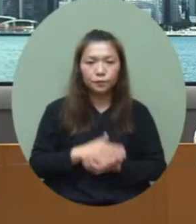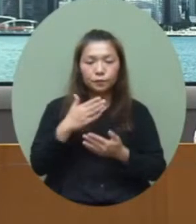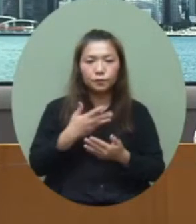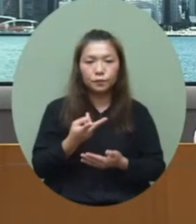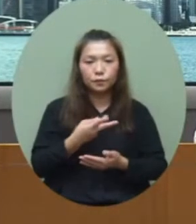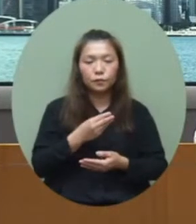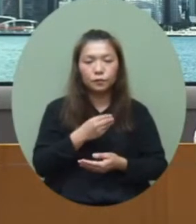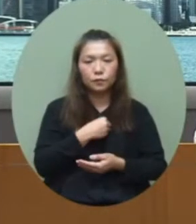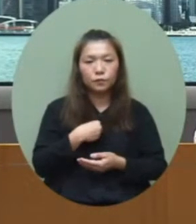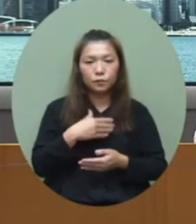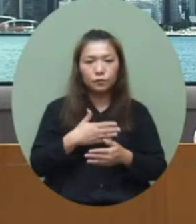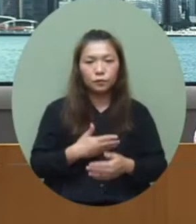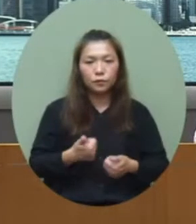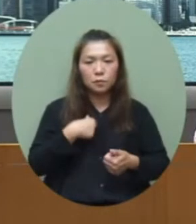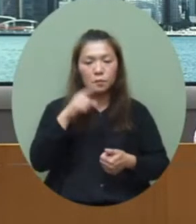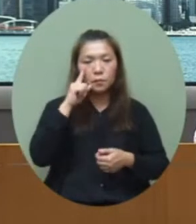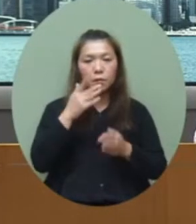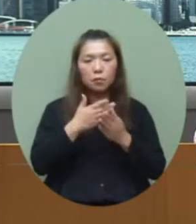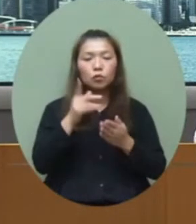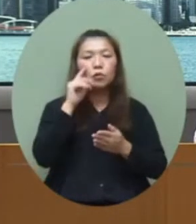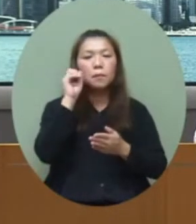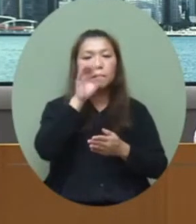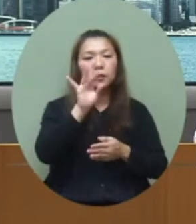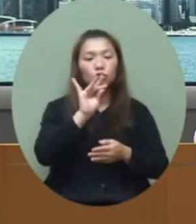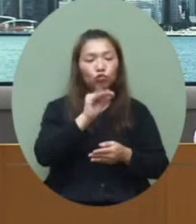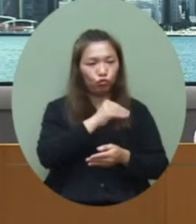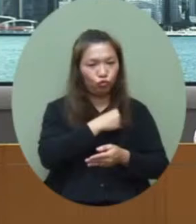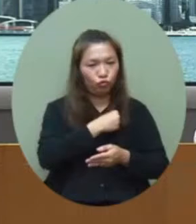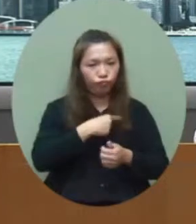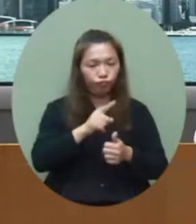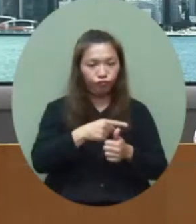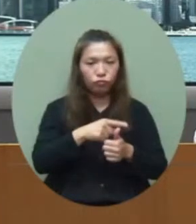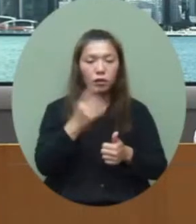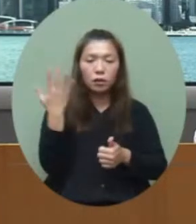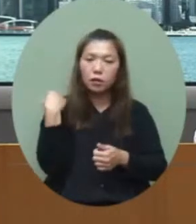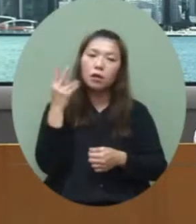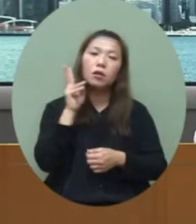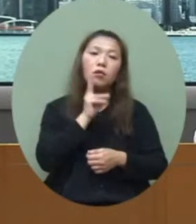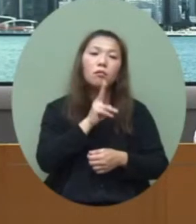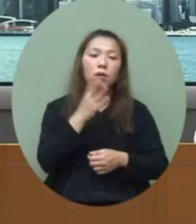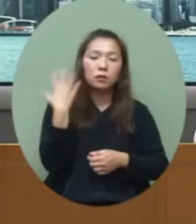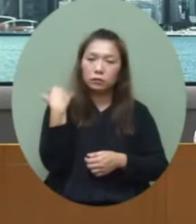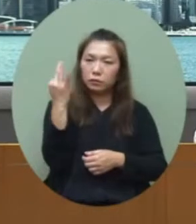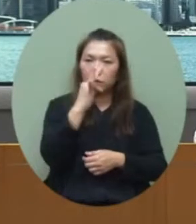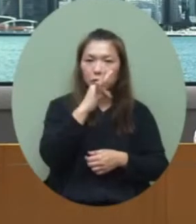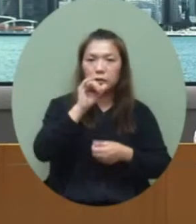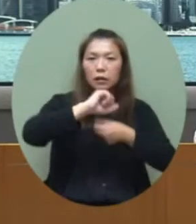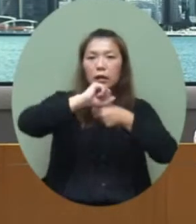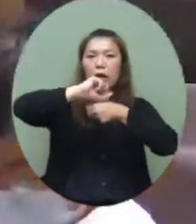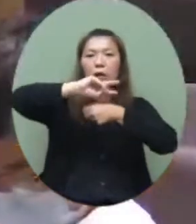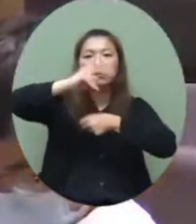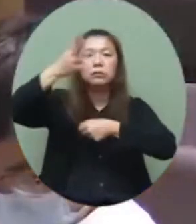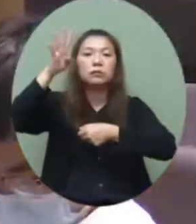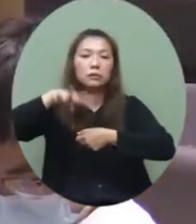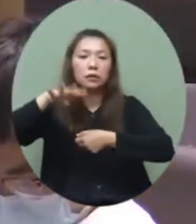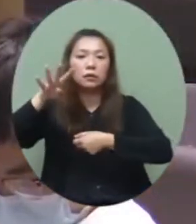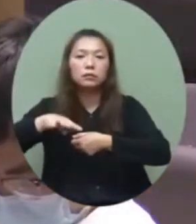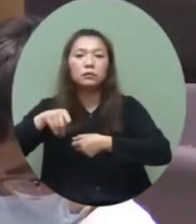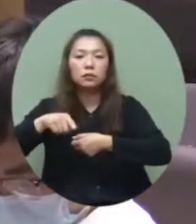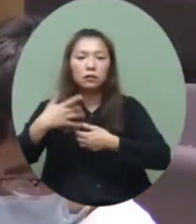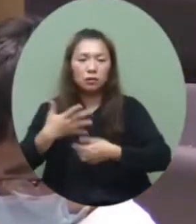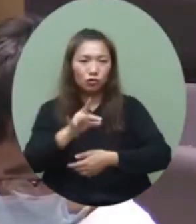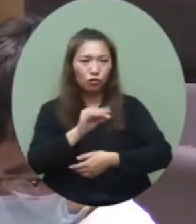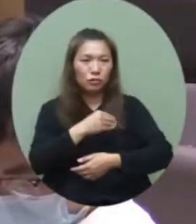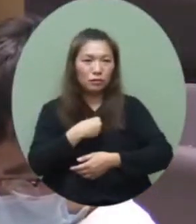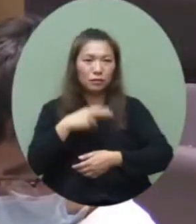gentleman on the left. I'm from Ming Pao. Good afternoon. I have a question for Dr. Zhang. In the past 2 weeks, we had